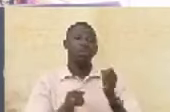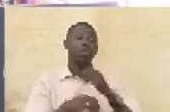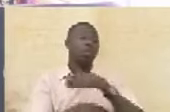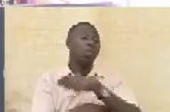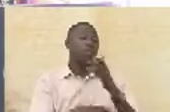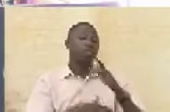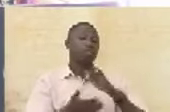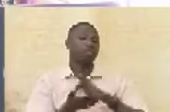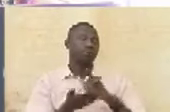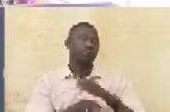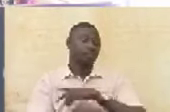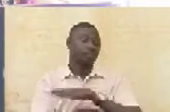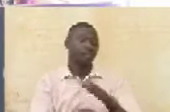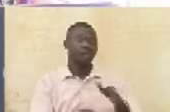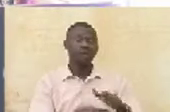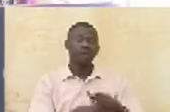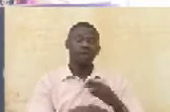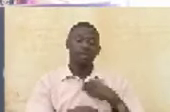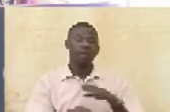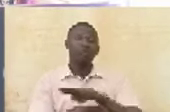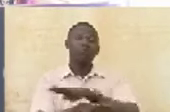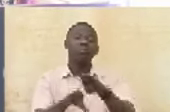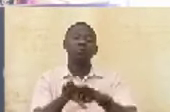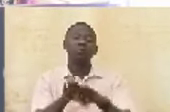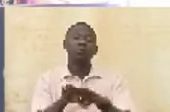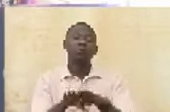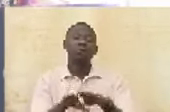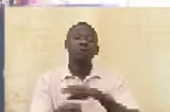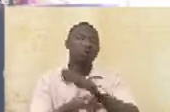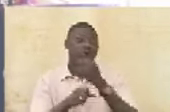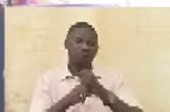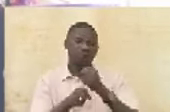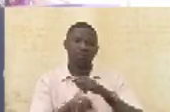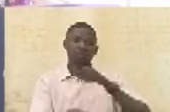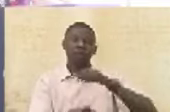camp, and the floor was all made of concrete.